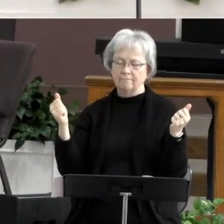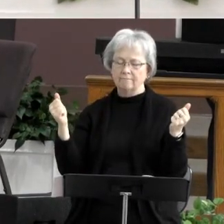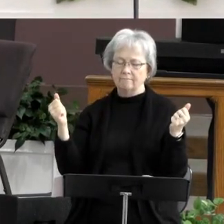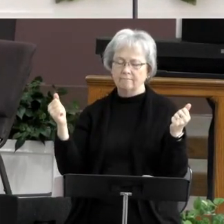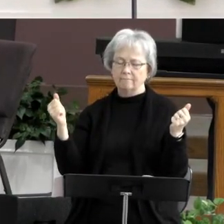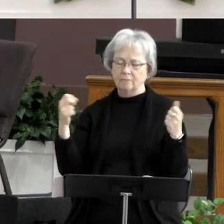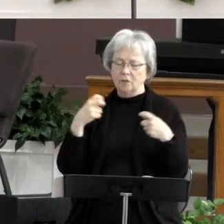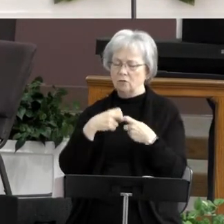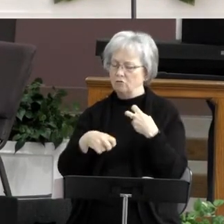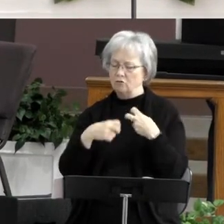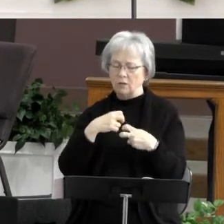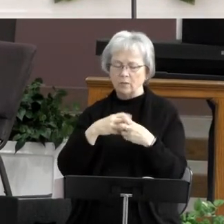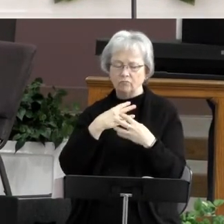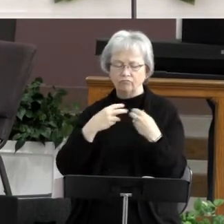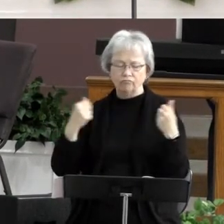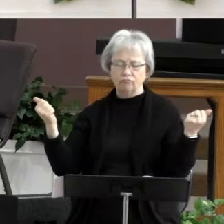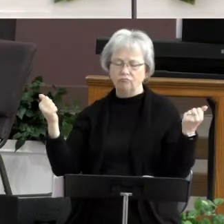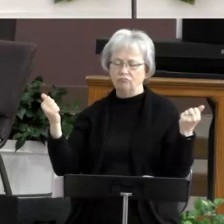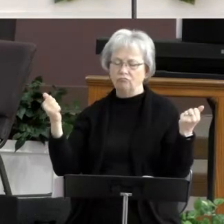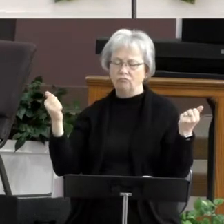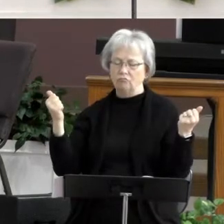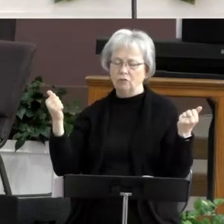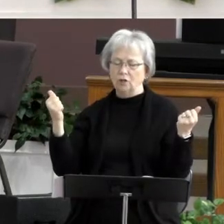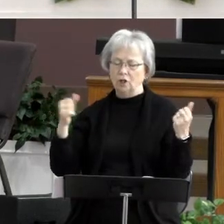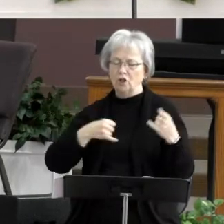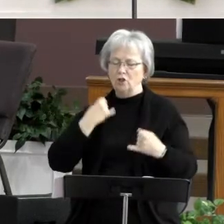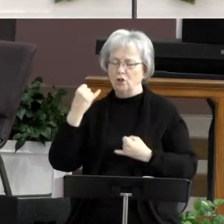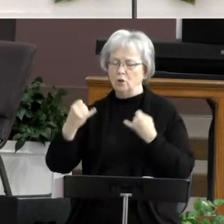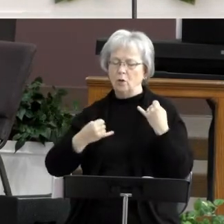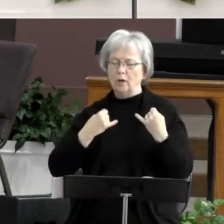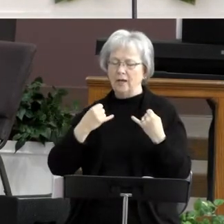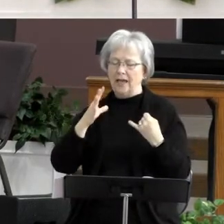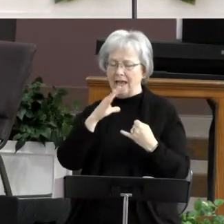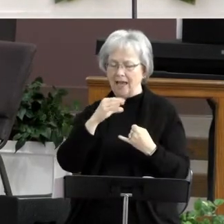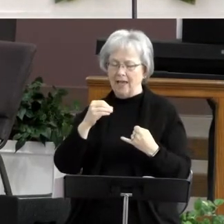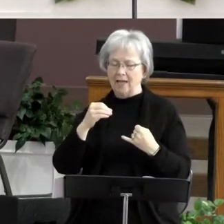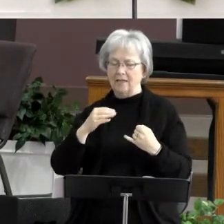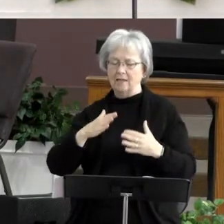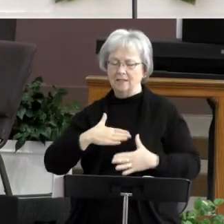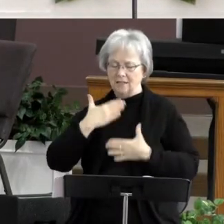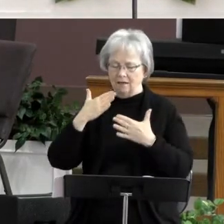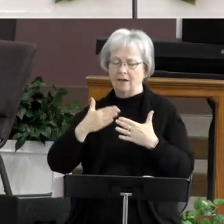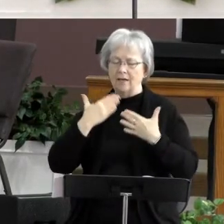and joy and delight will overcome us.